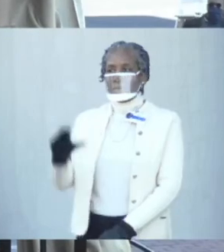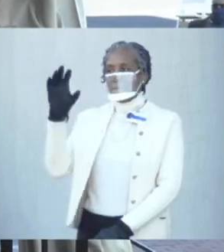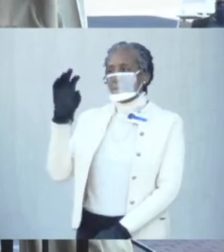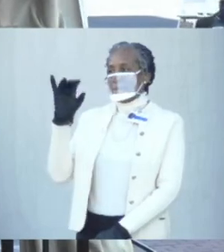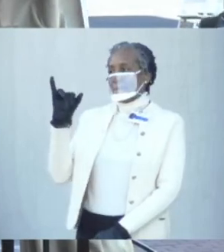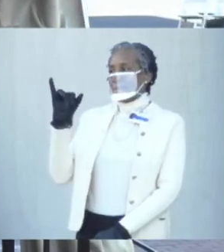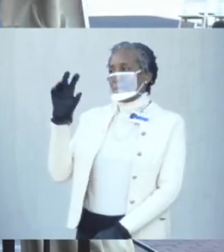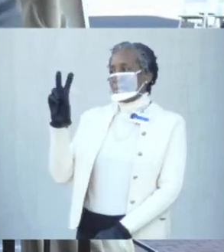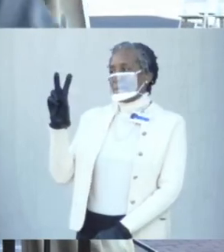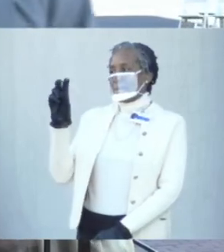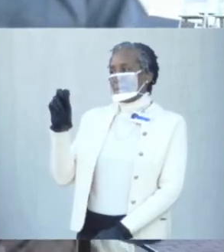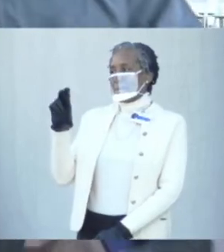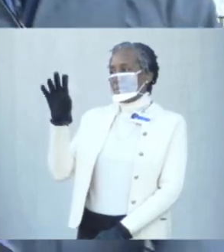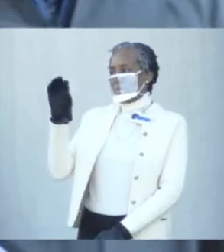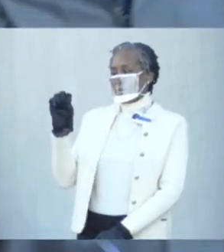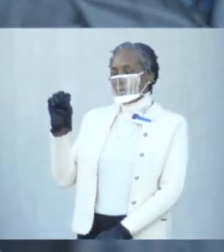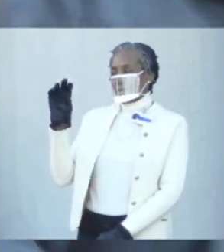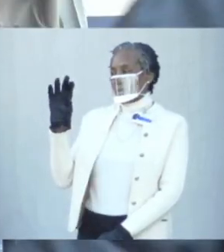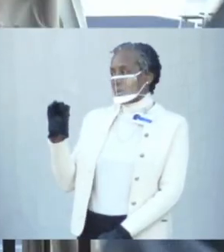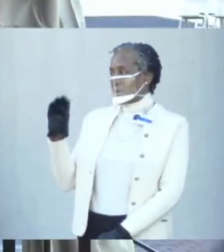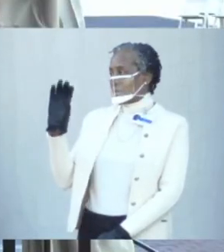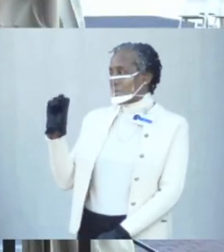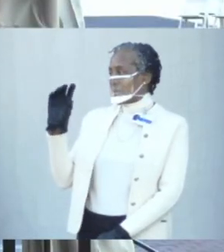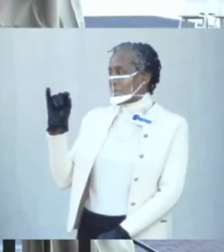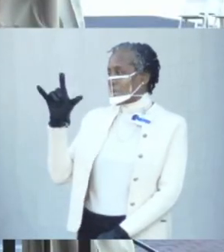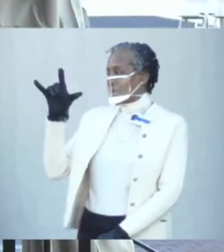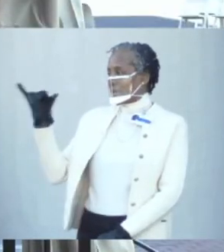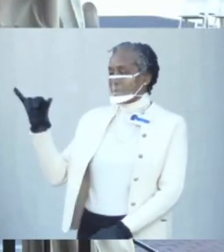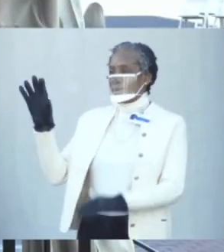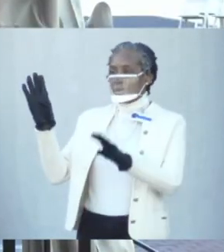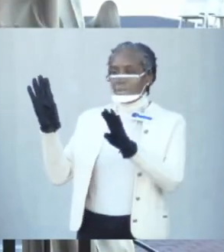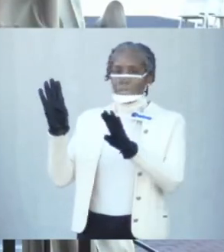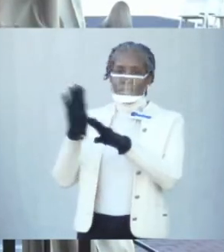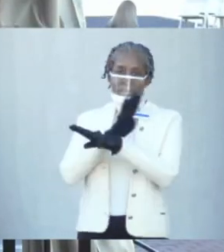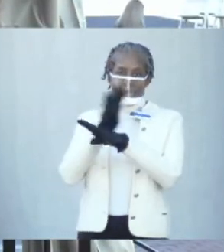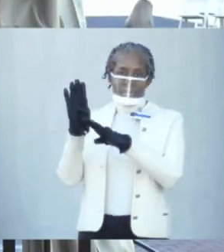Yvonne Mobley, business administration.